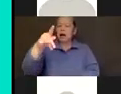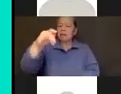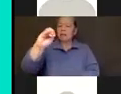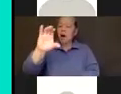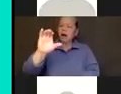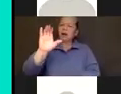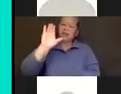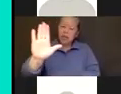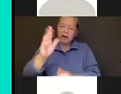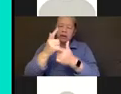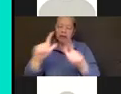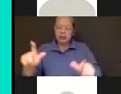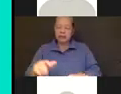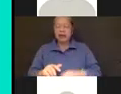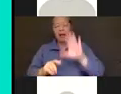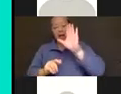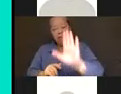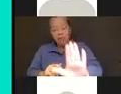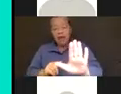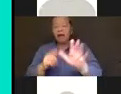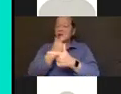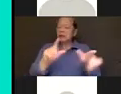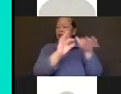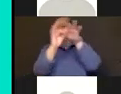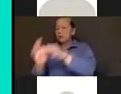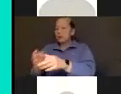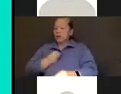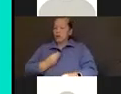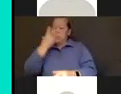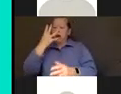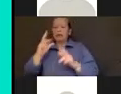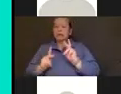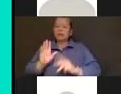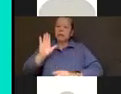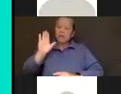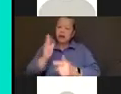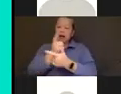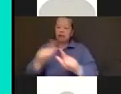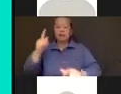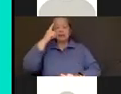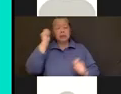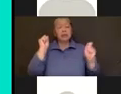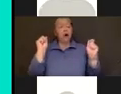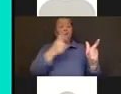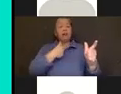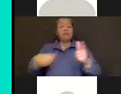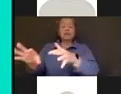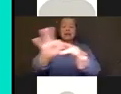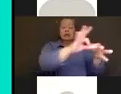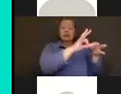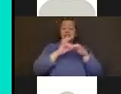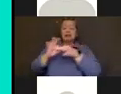liberation, is wrapped up in white folks' liberation, because we all are swimming in this